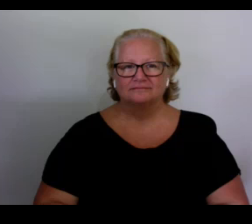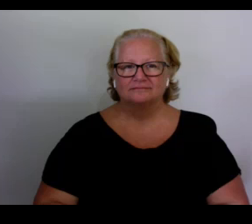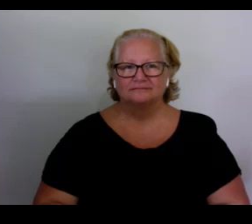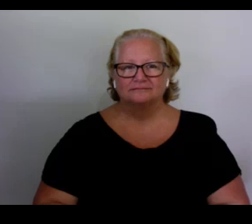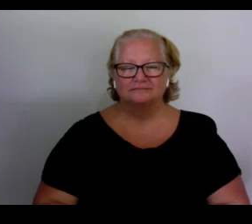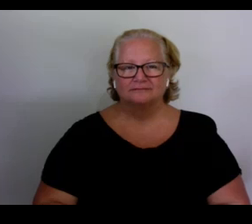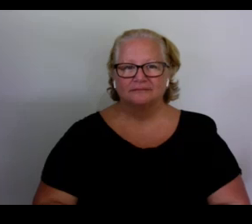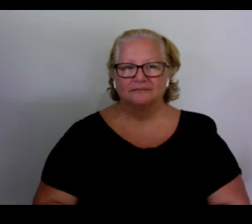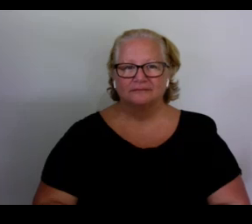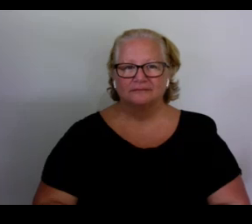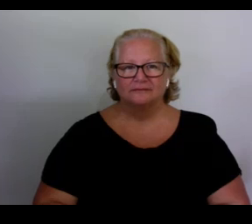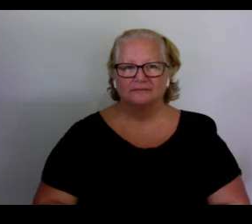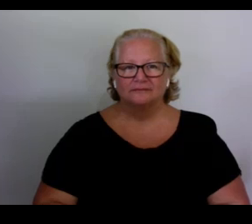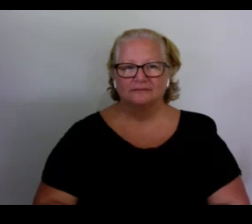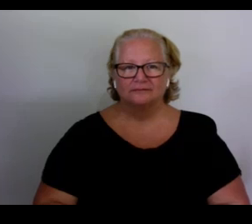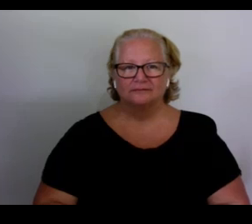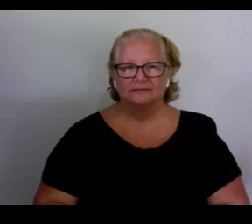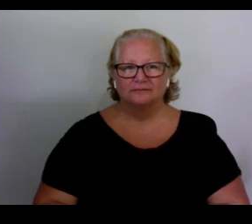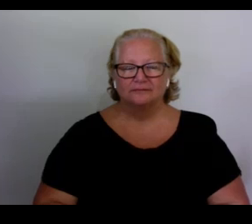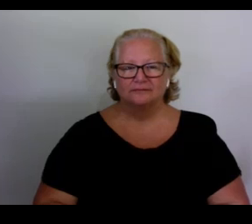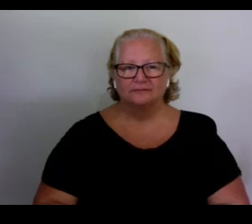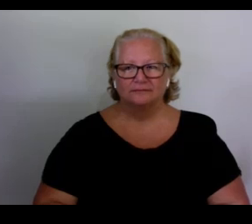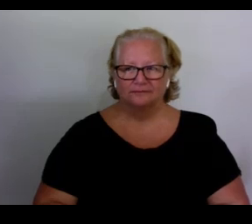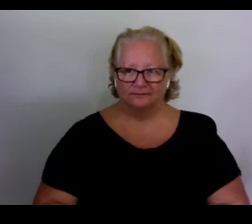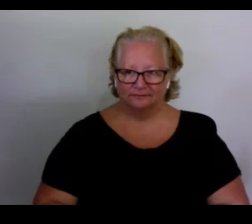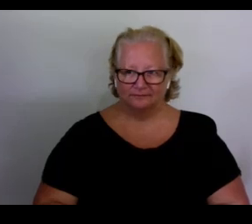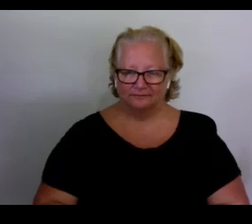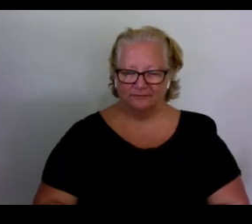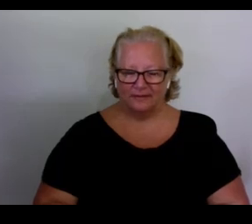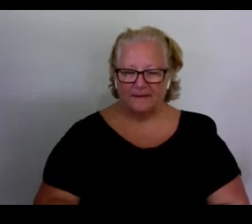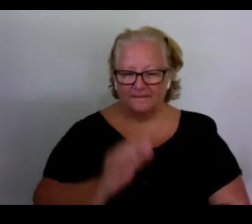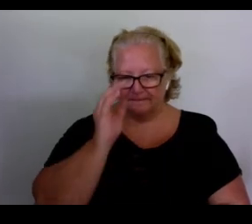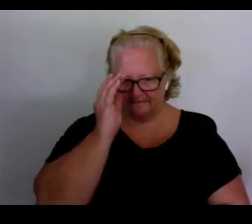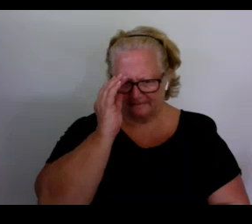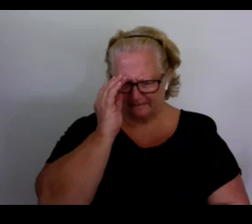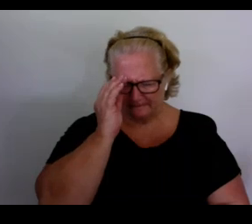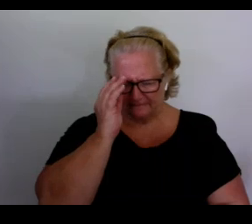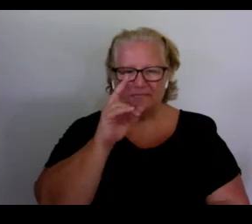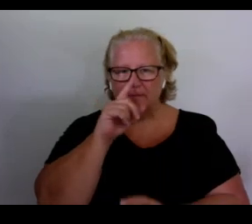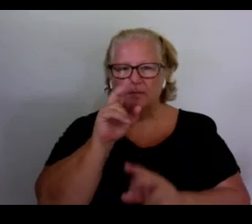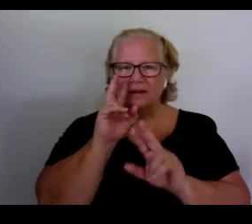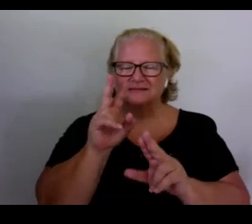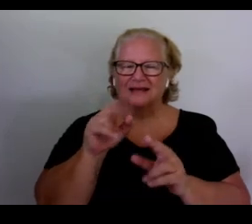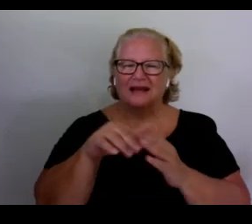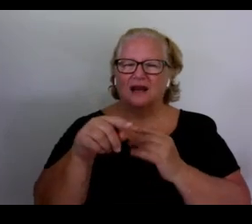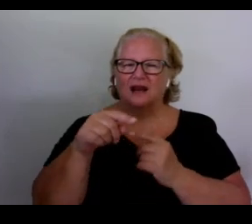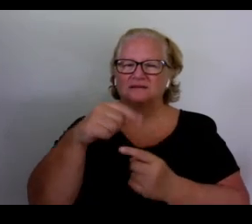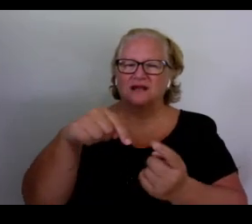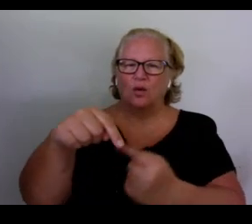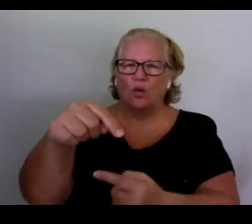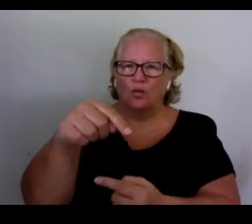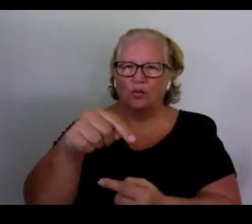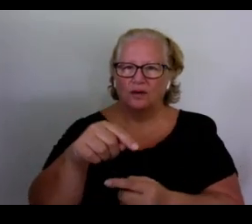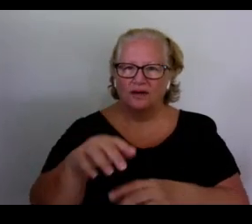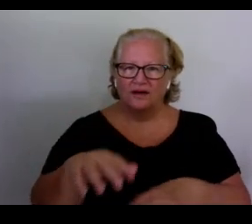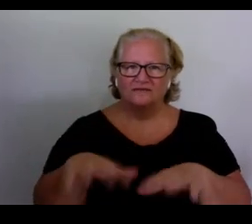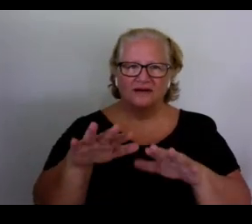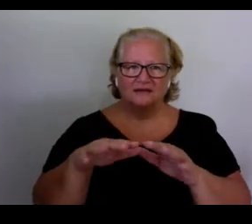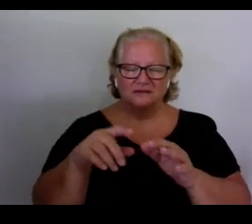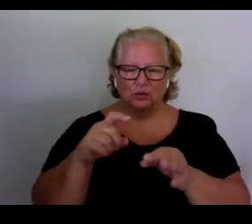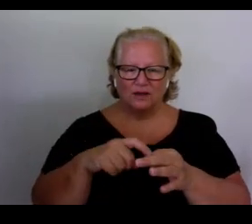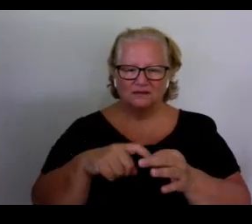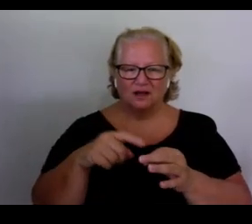Because we are, and people would have seen this recently with Cyclone Alfred and the floods in North Queensland, we don't do